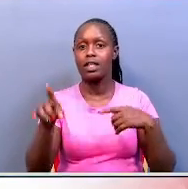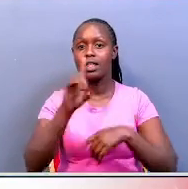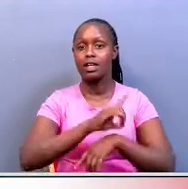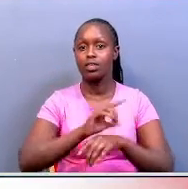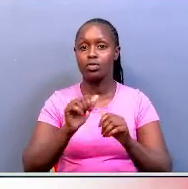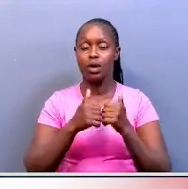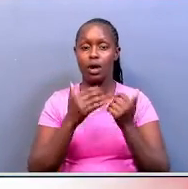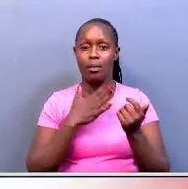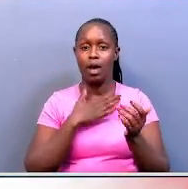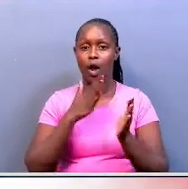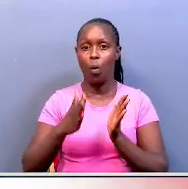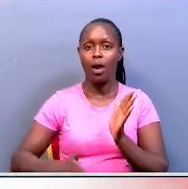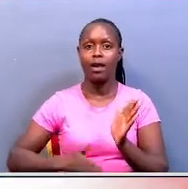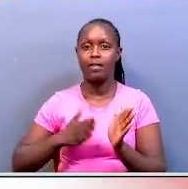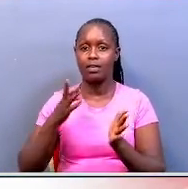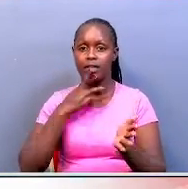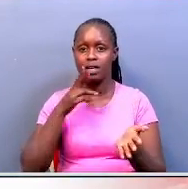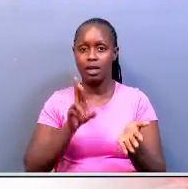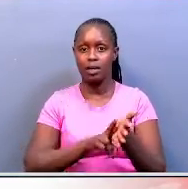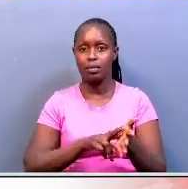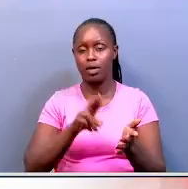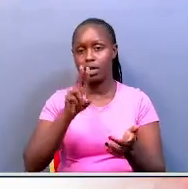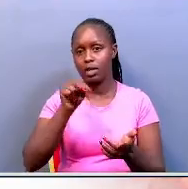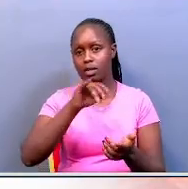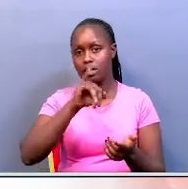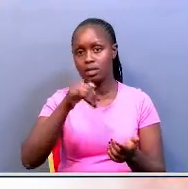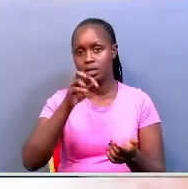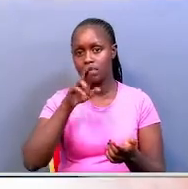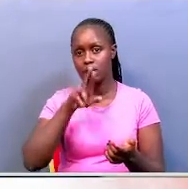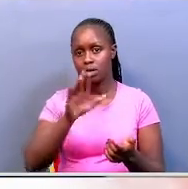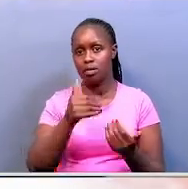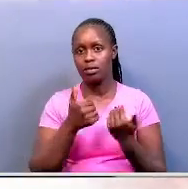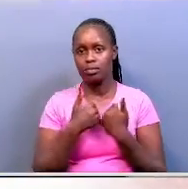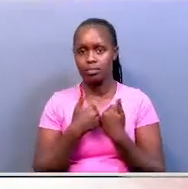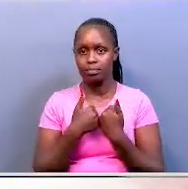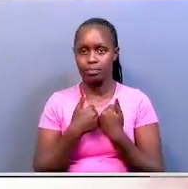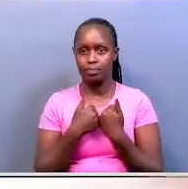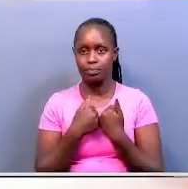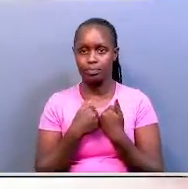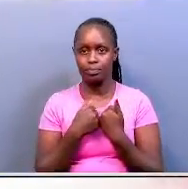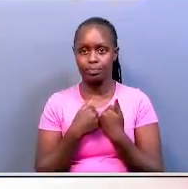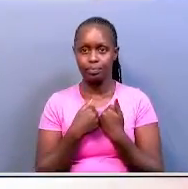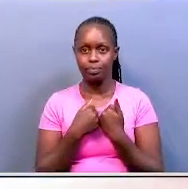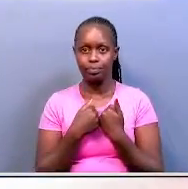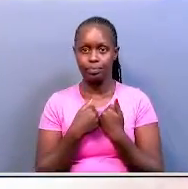Our Naivasha-based reporter Willie Dennis Njiru has more.